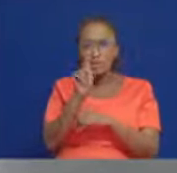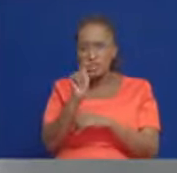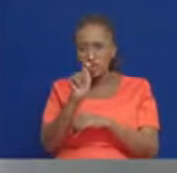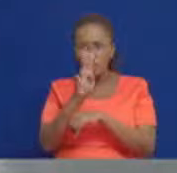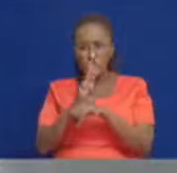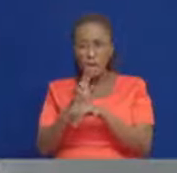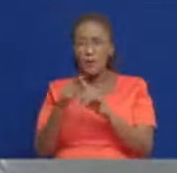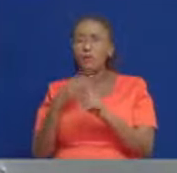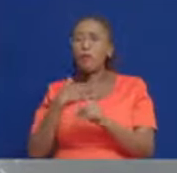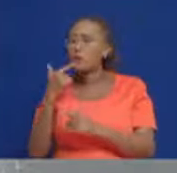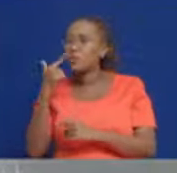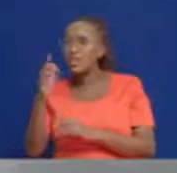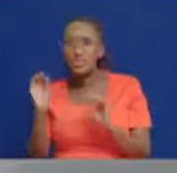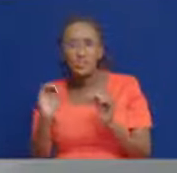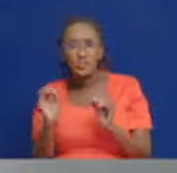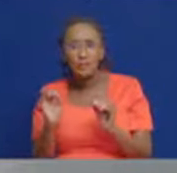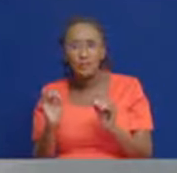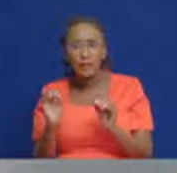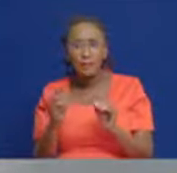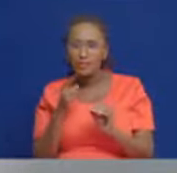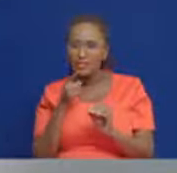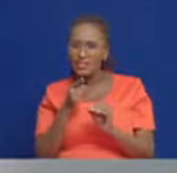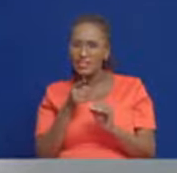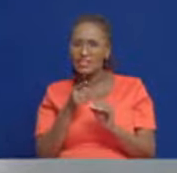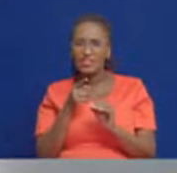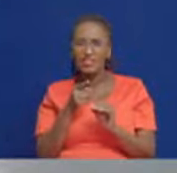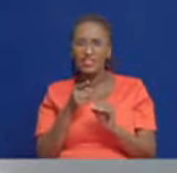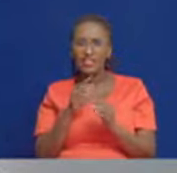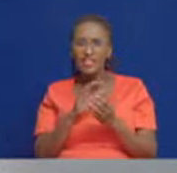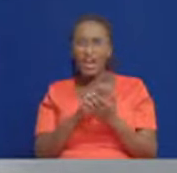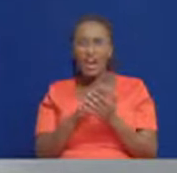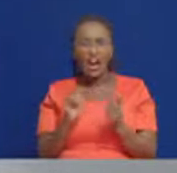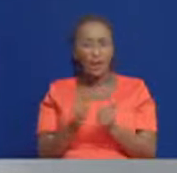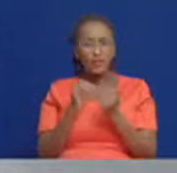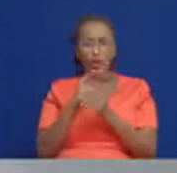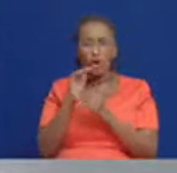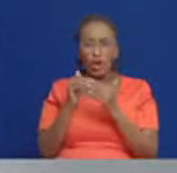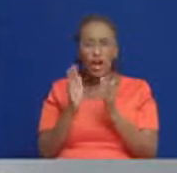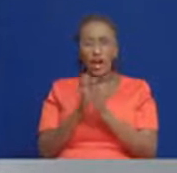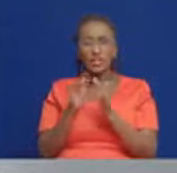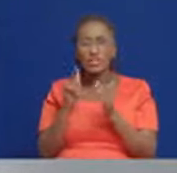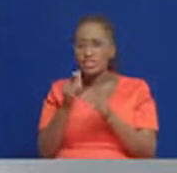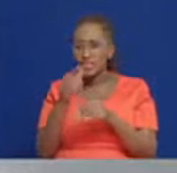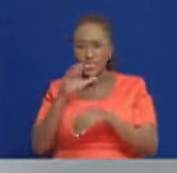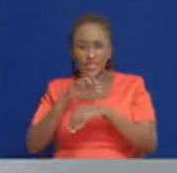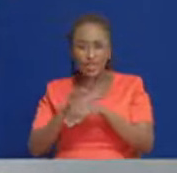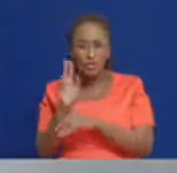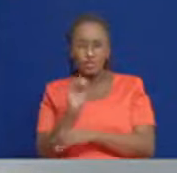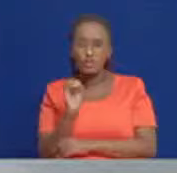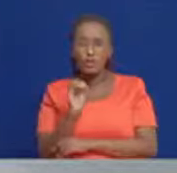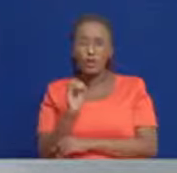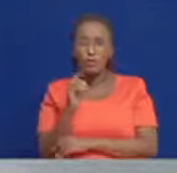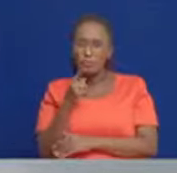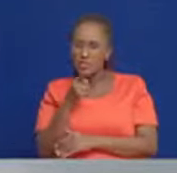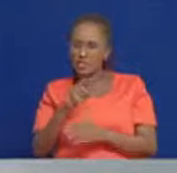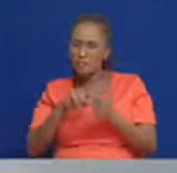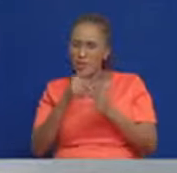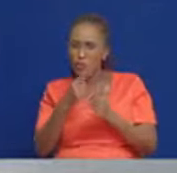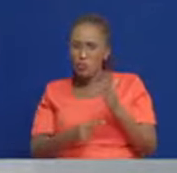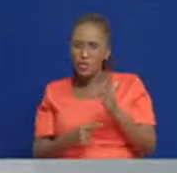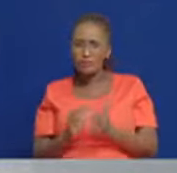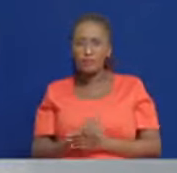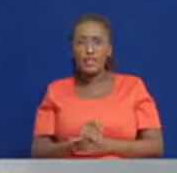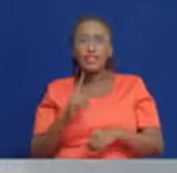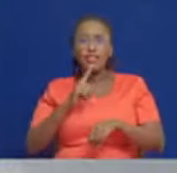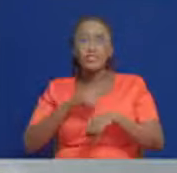you, but it's going to be borrowed. Mm. Whether an existing loan is going to be rolled over or a new loan is going to be taken. So what it means is that tomorrow there'll be